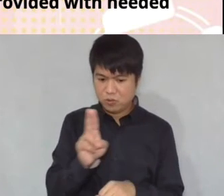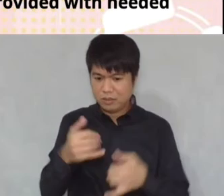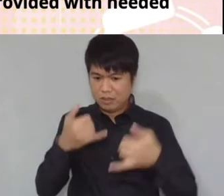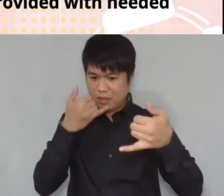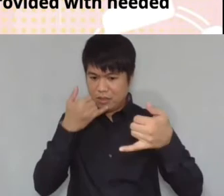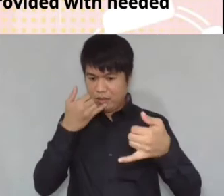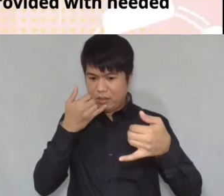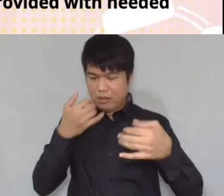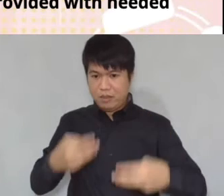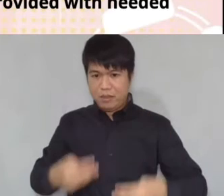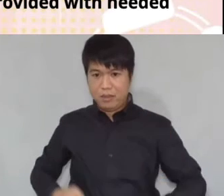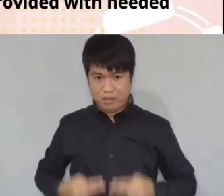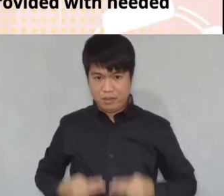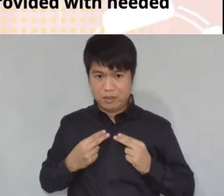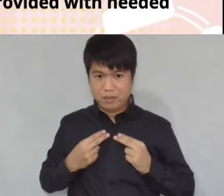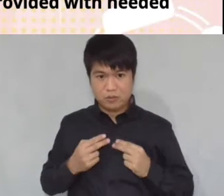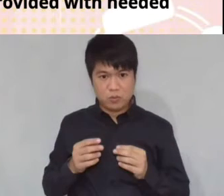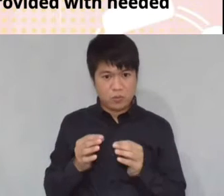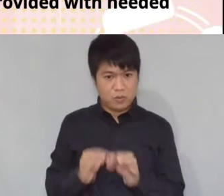we need